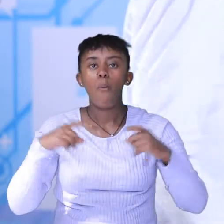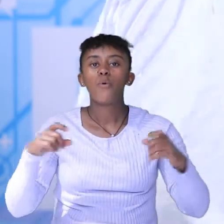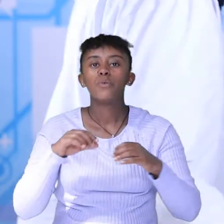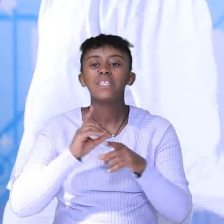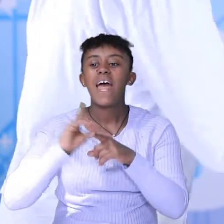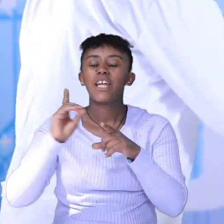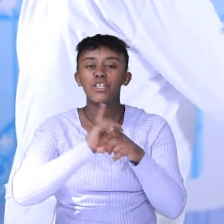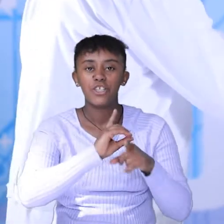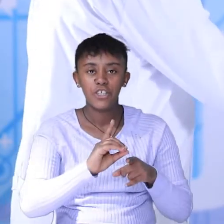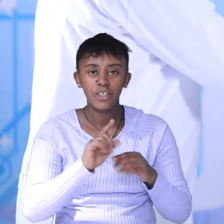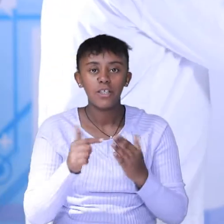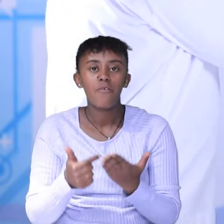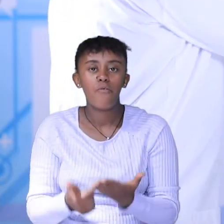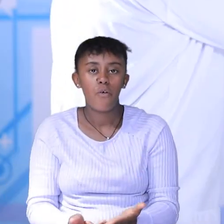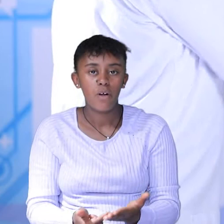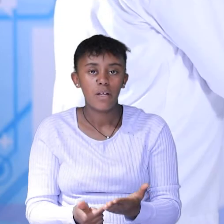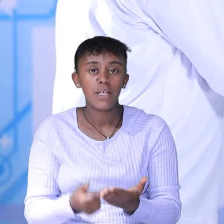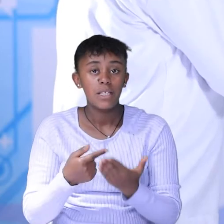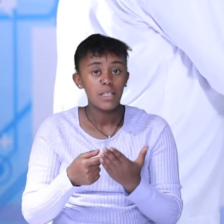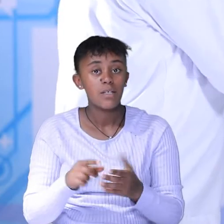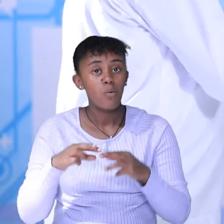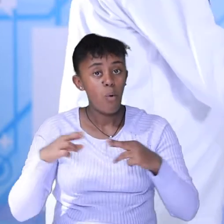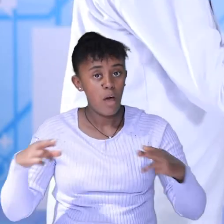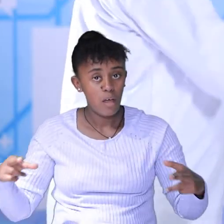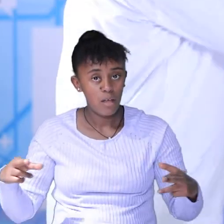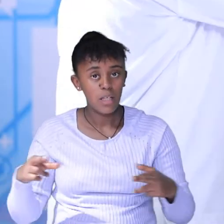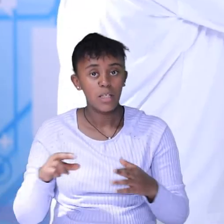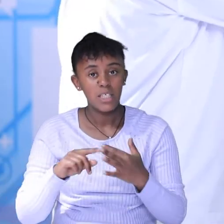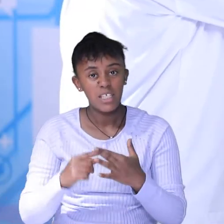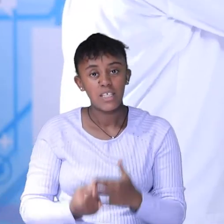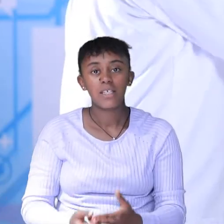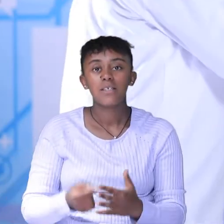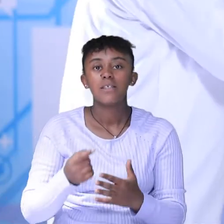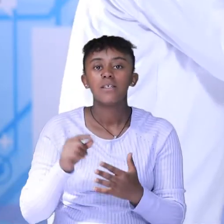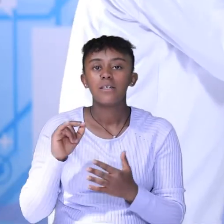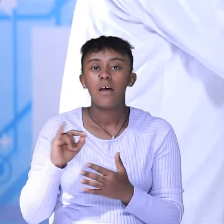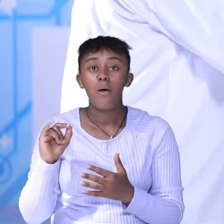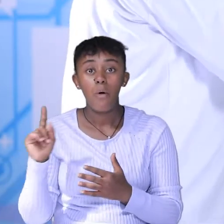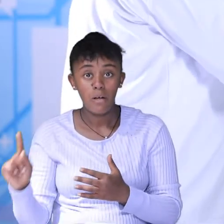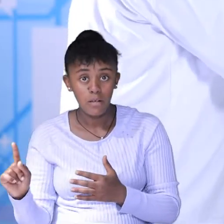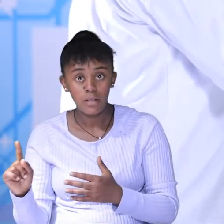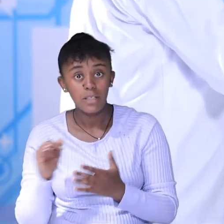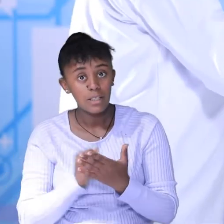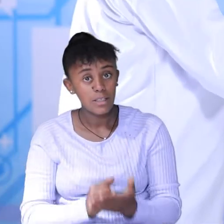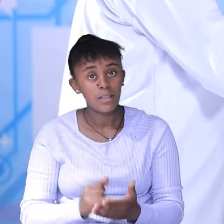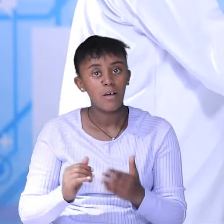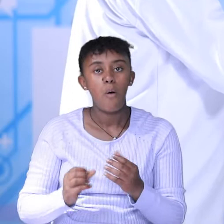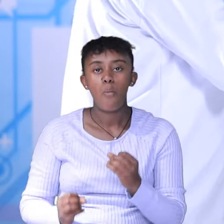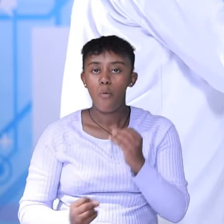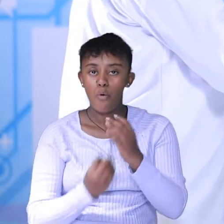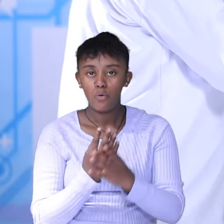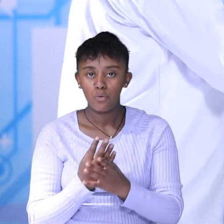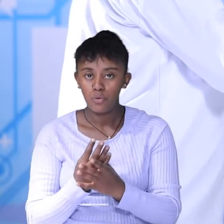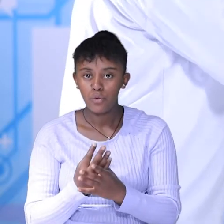in direction. Therefore, this wire, since it carries a current of I1, it can produce